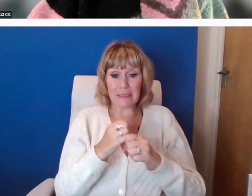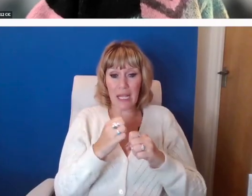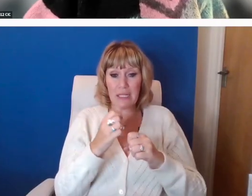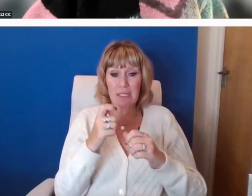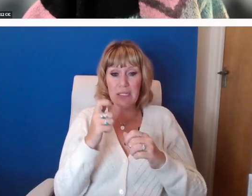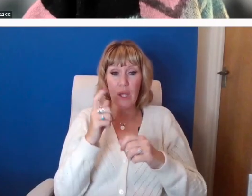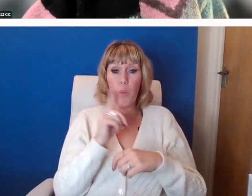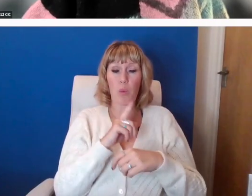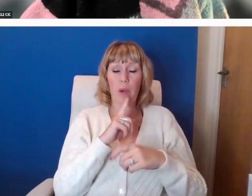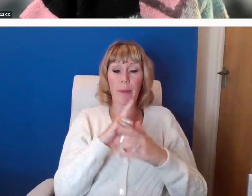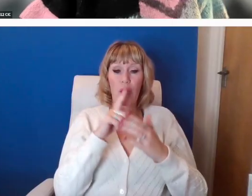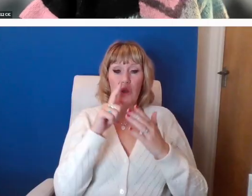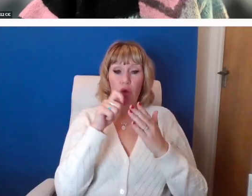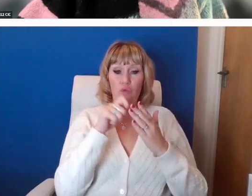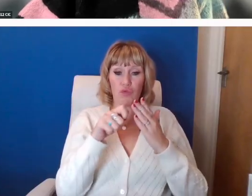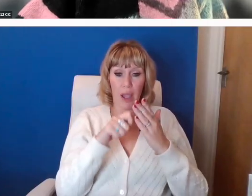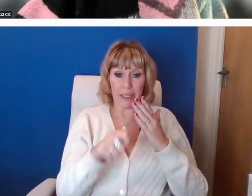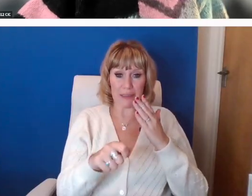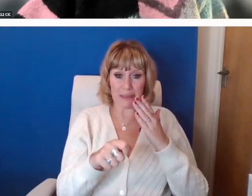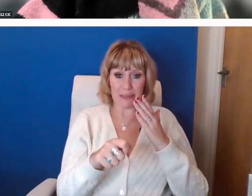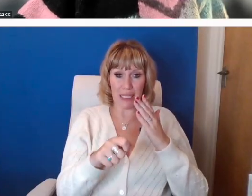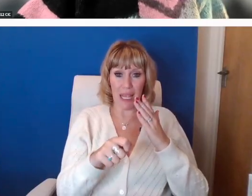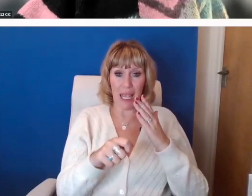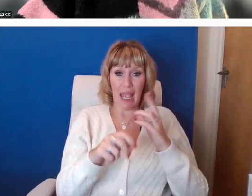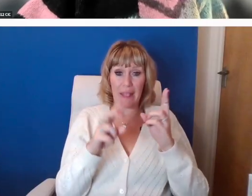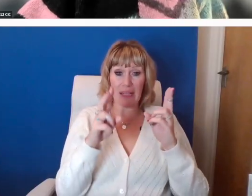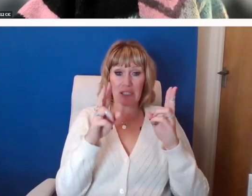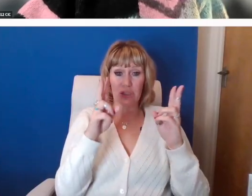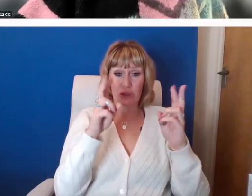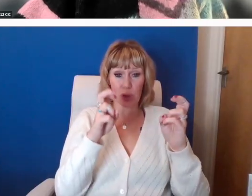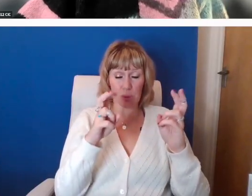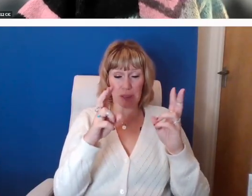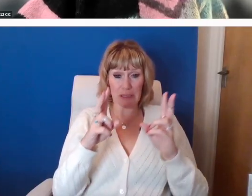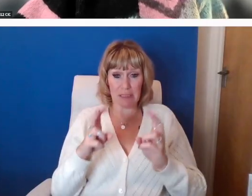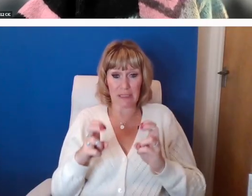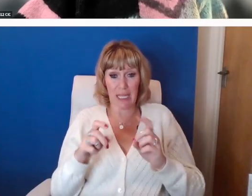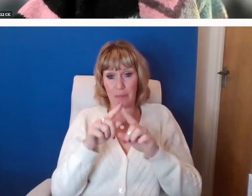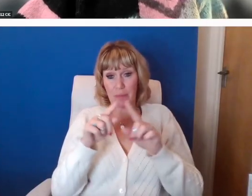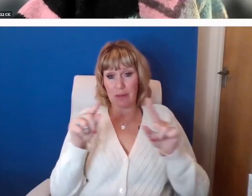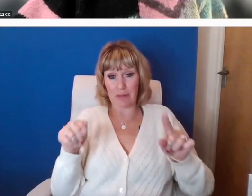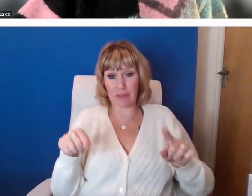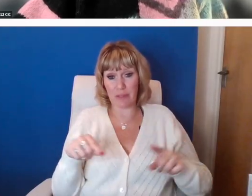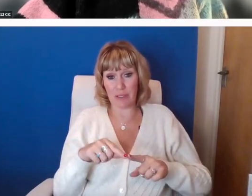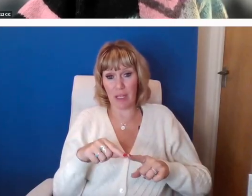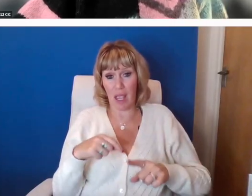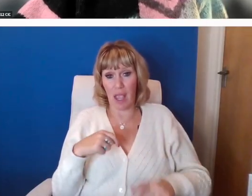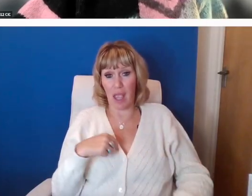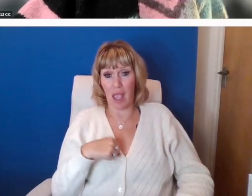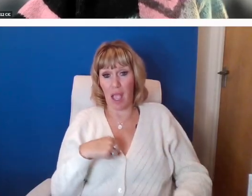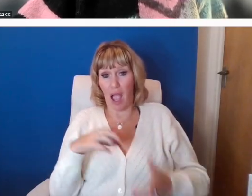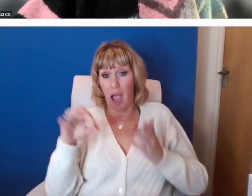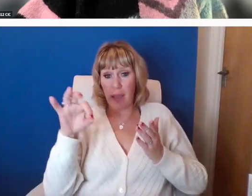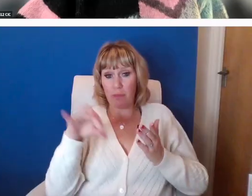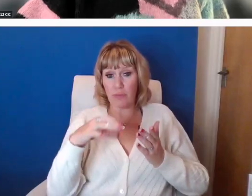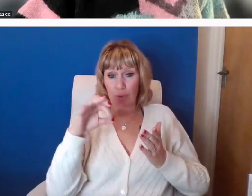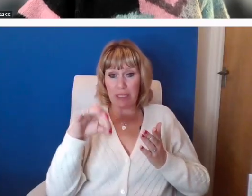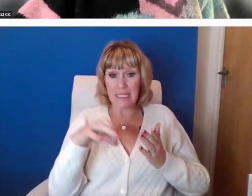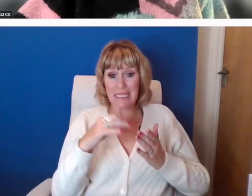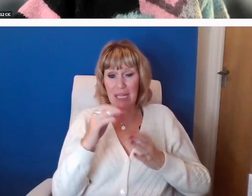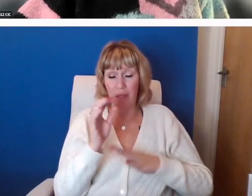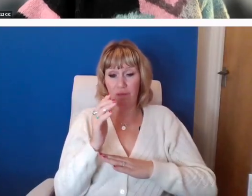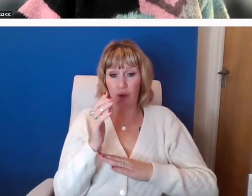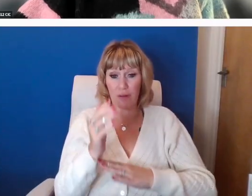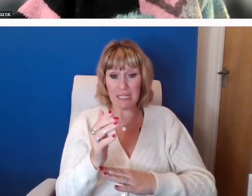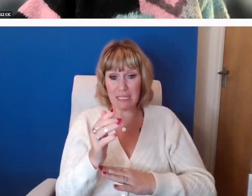a doily. And it's two statements. One says, I embroidered in the forest in green thread in the shape of a leaf.